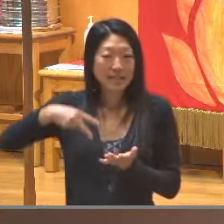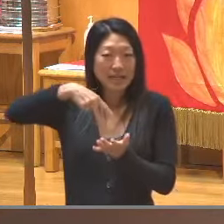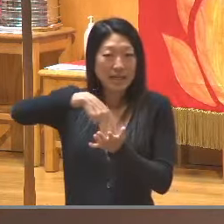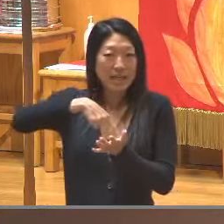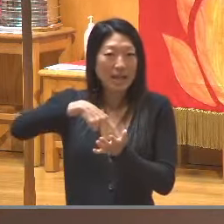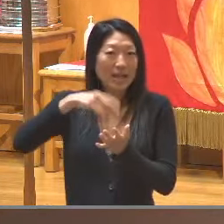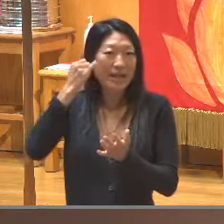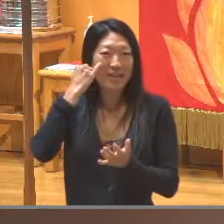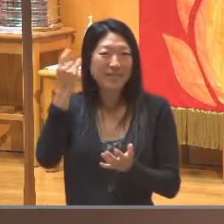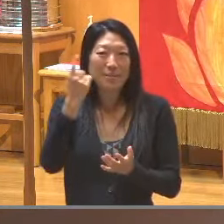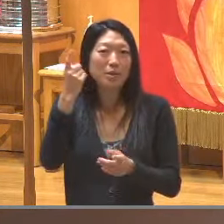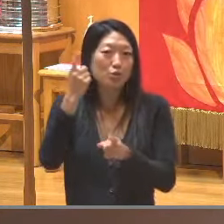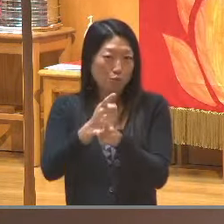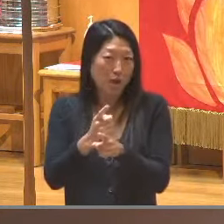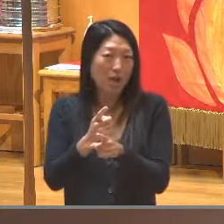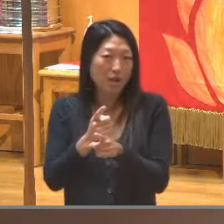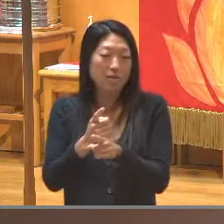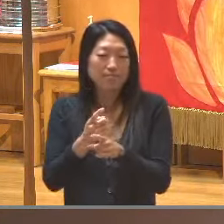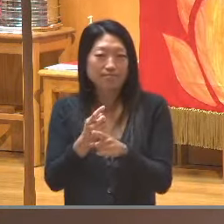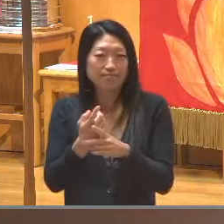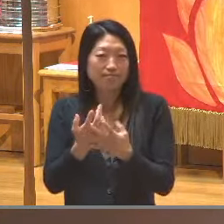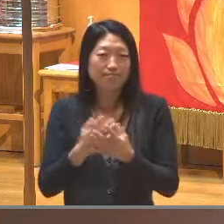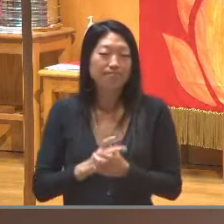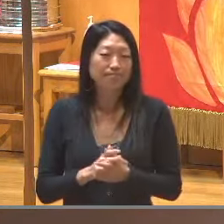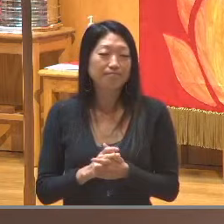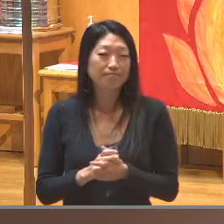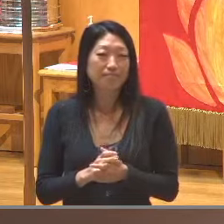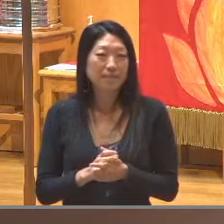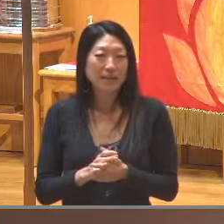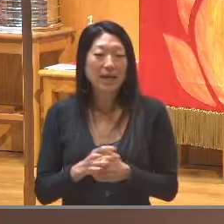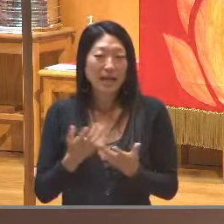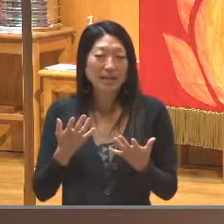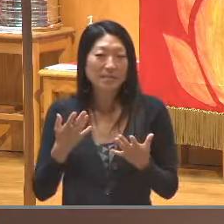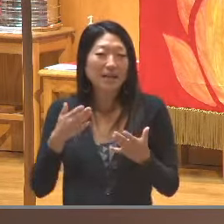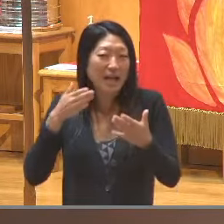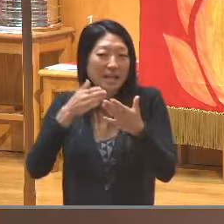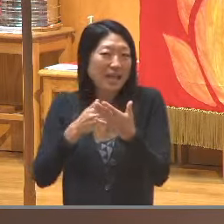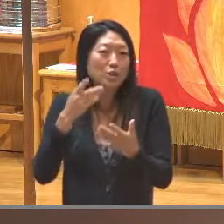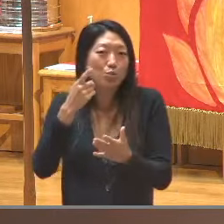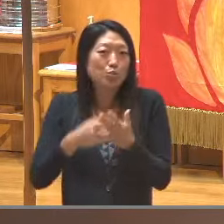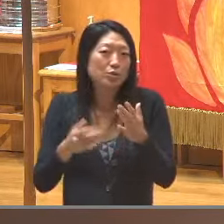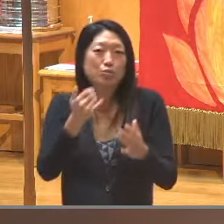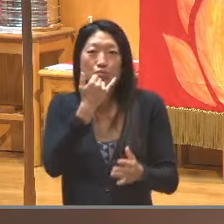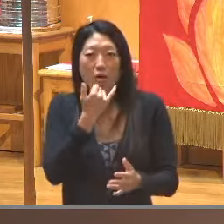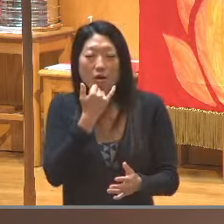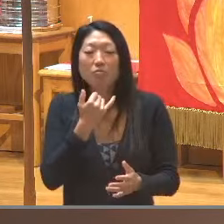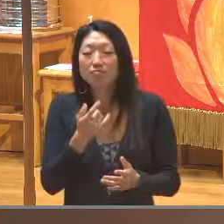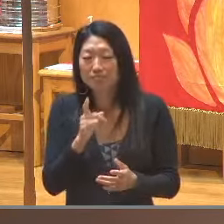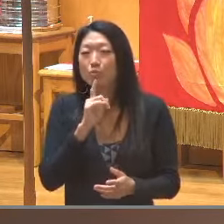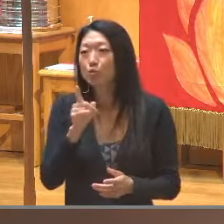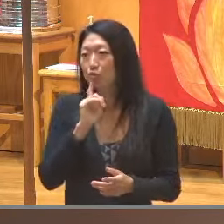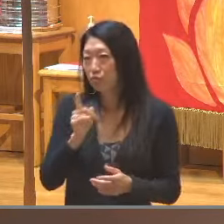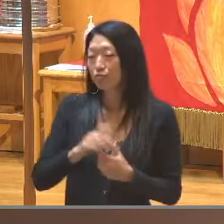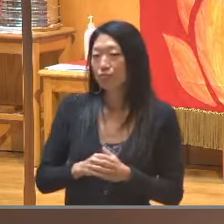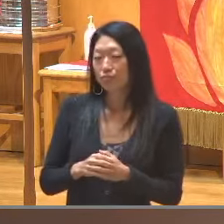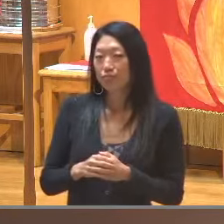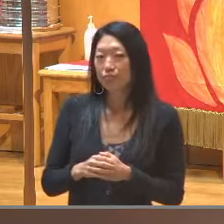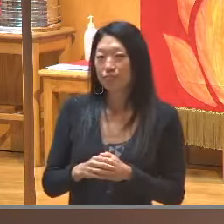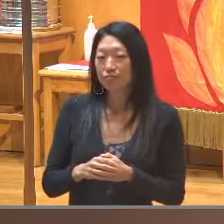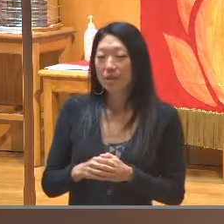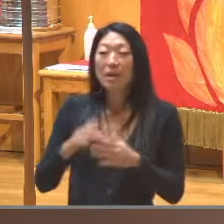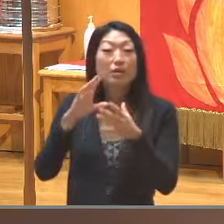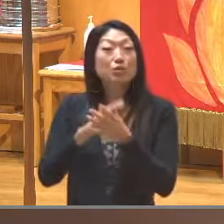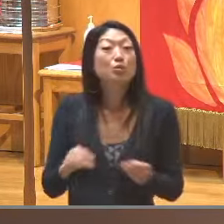Stand up for what's right. Yeah. And stand against what's wrong. Absolutely. Well, once again, the story that we